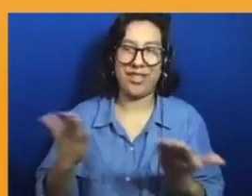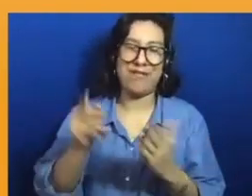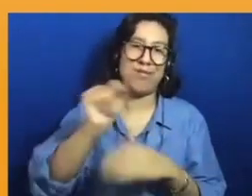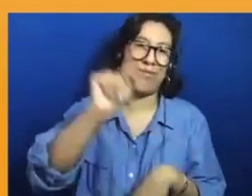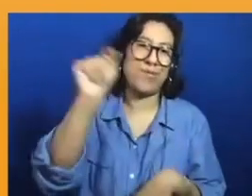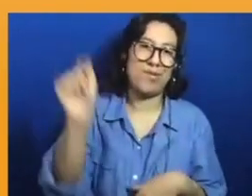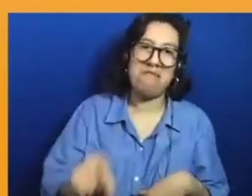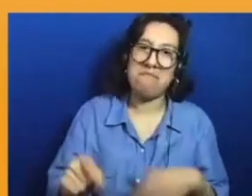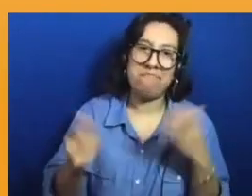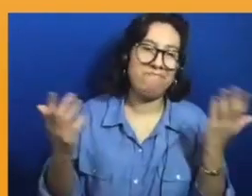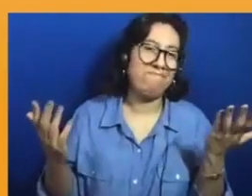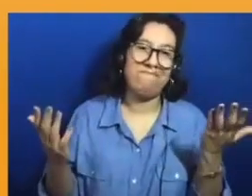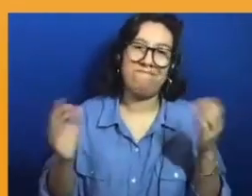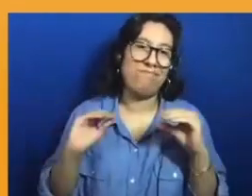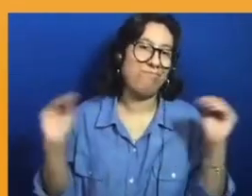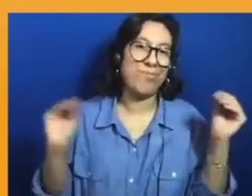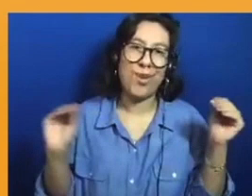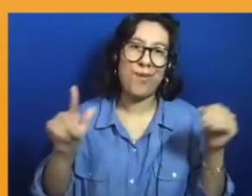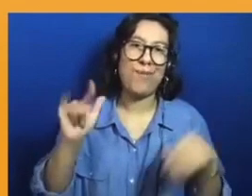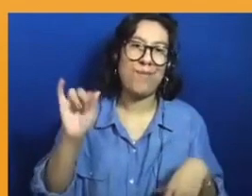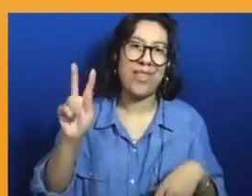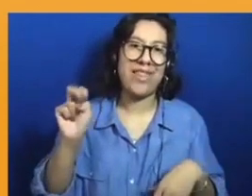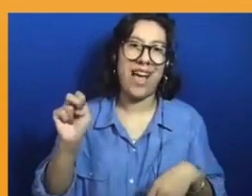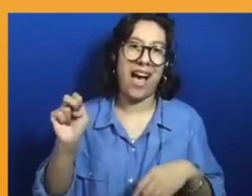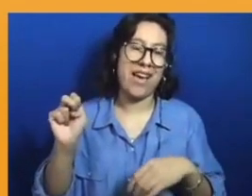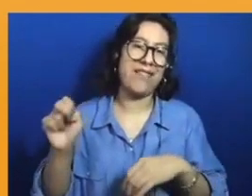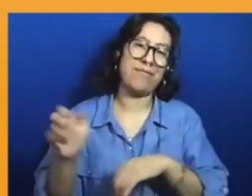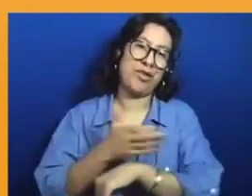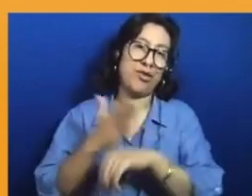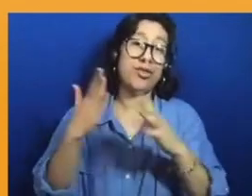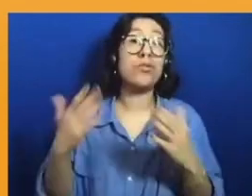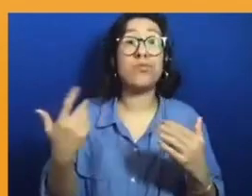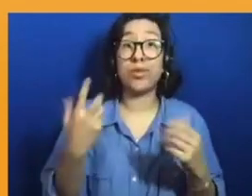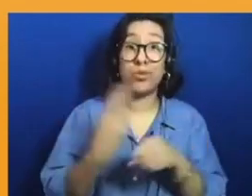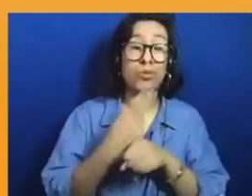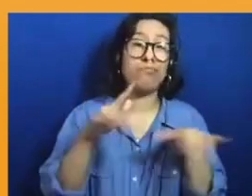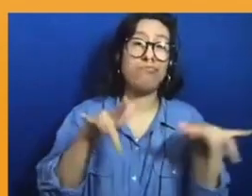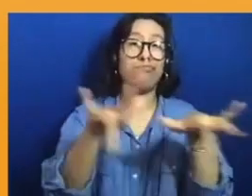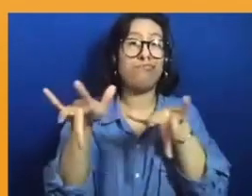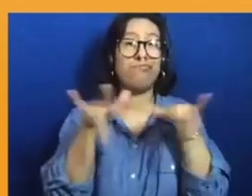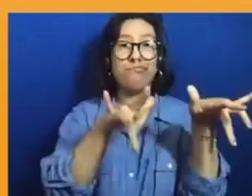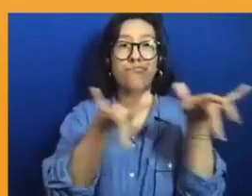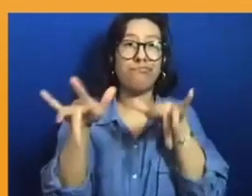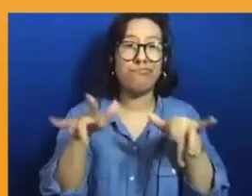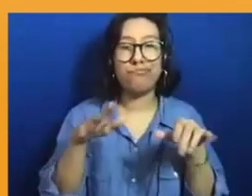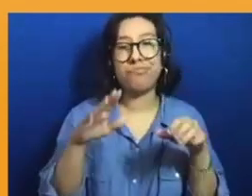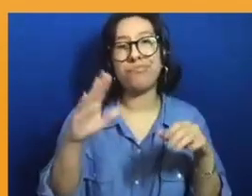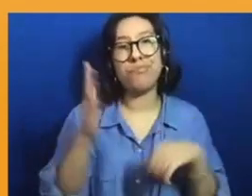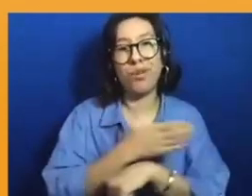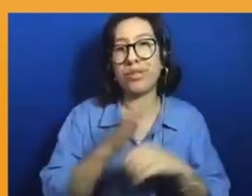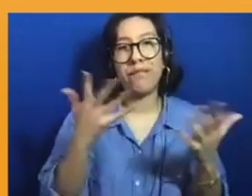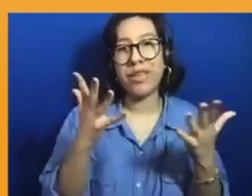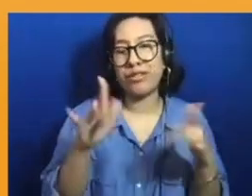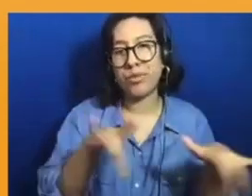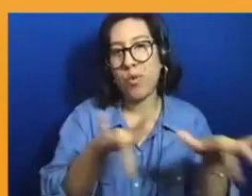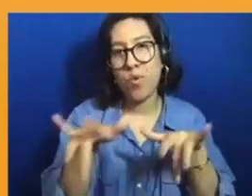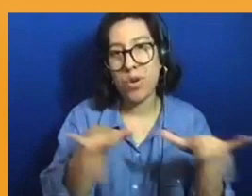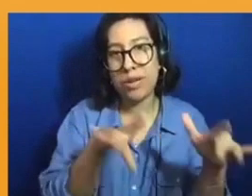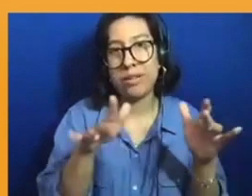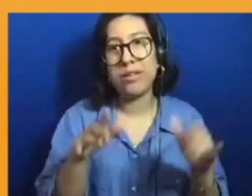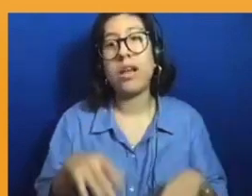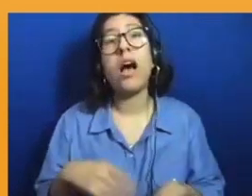Tucson. So we use pre-recorded music for our performance. I have